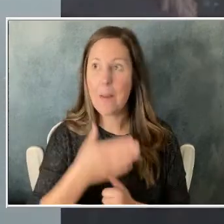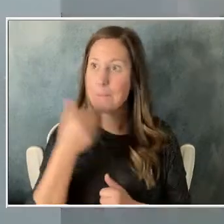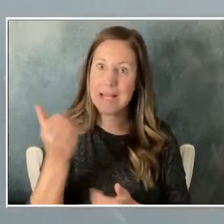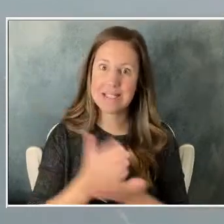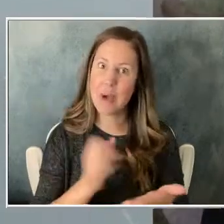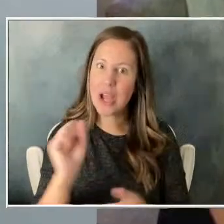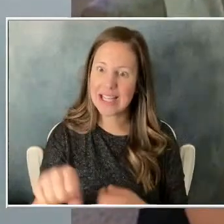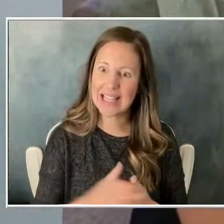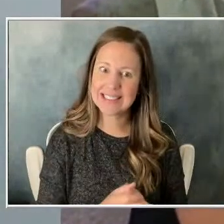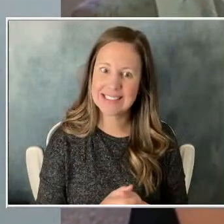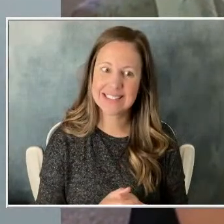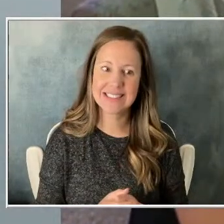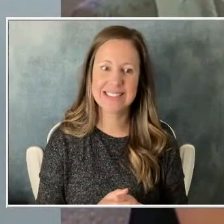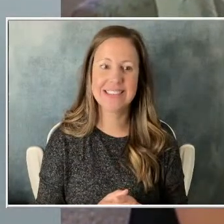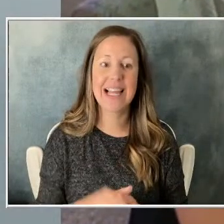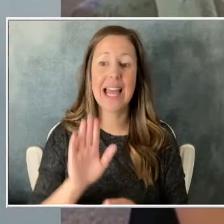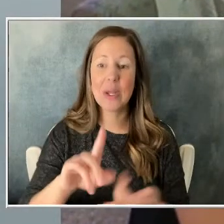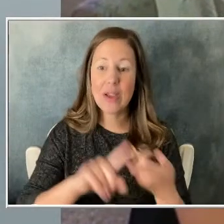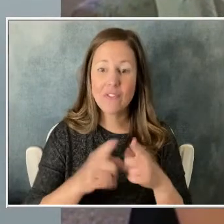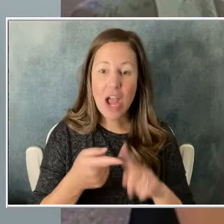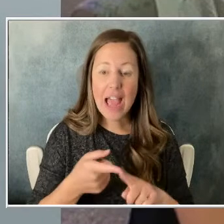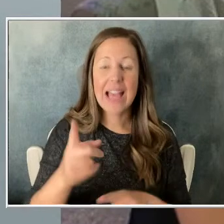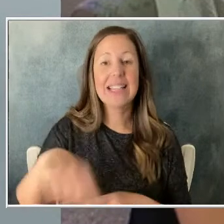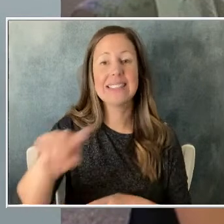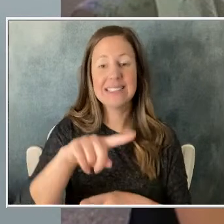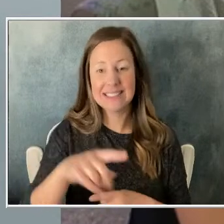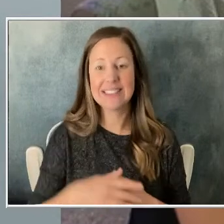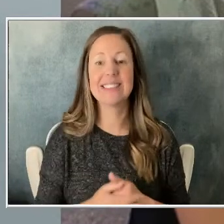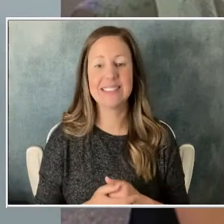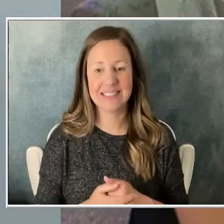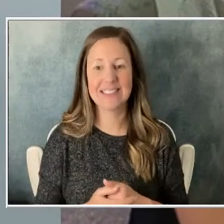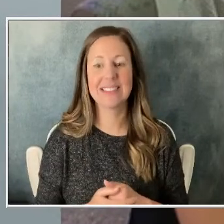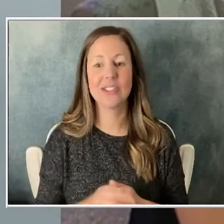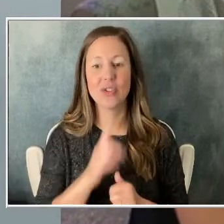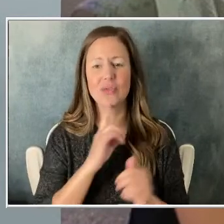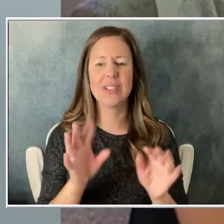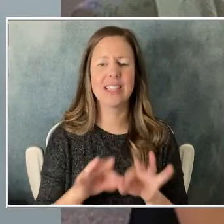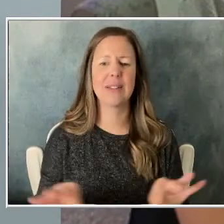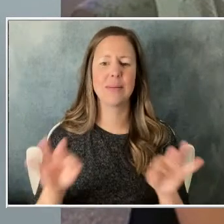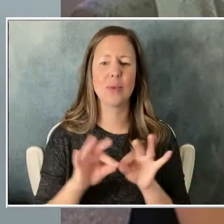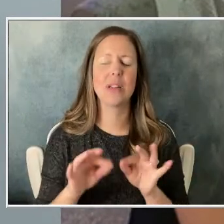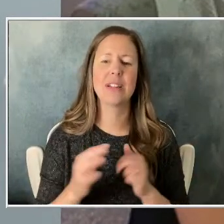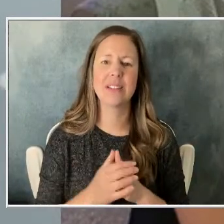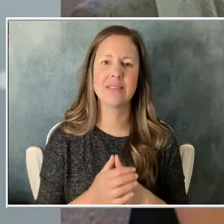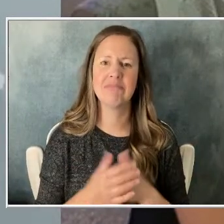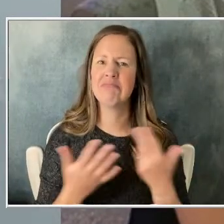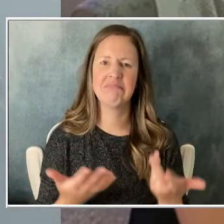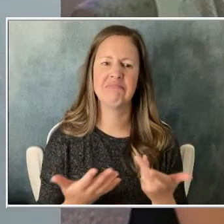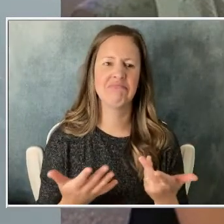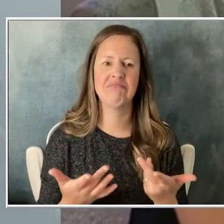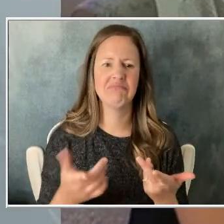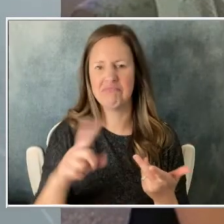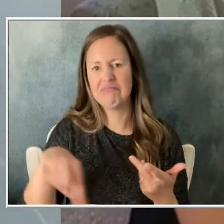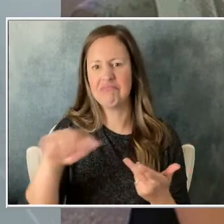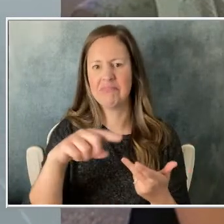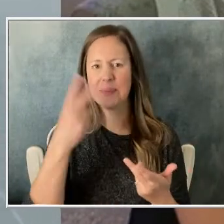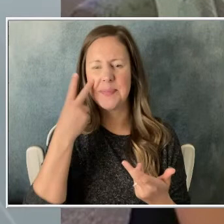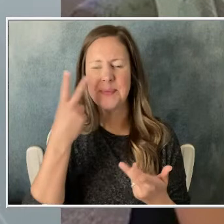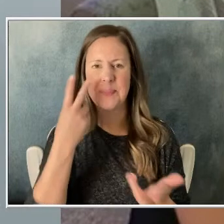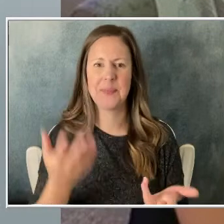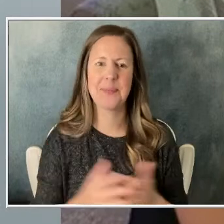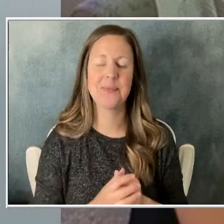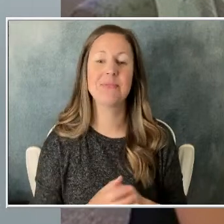your girlfriends, your tribe, so important. Tell us a little bit about them as well. Wow, they